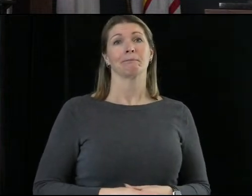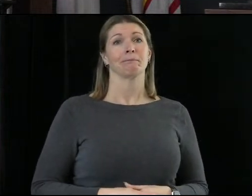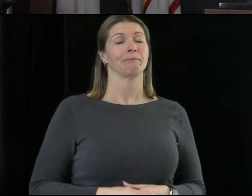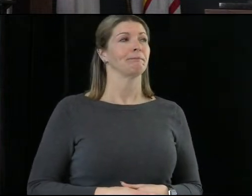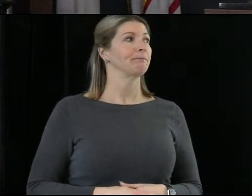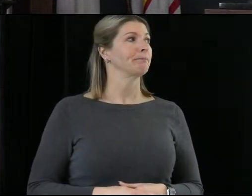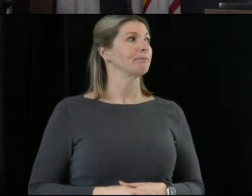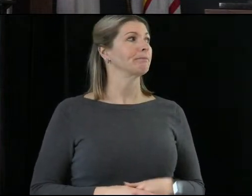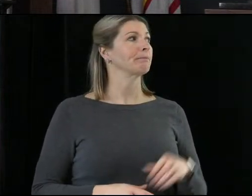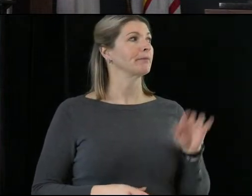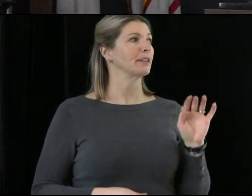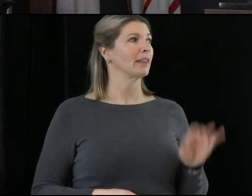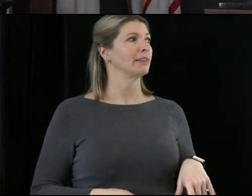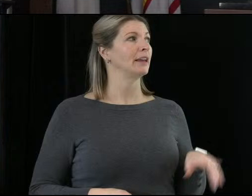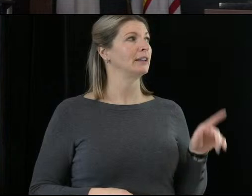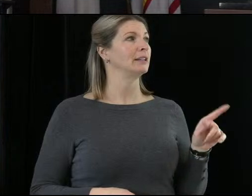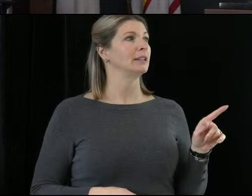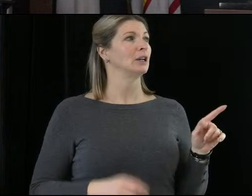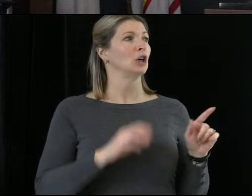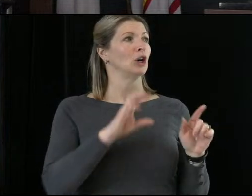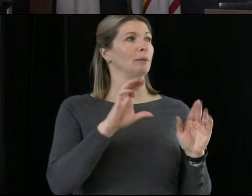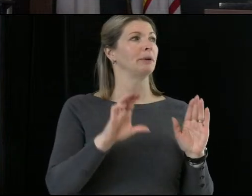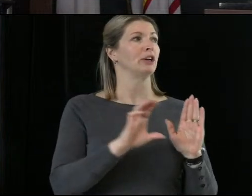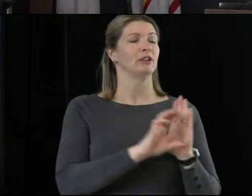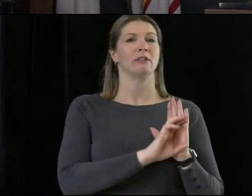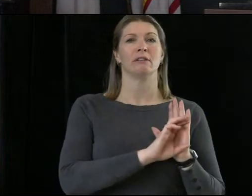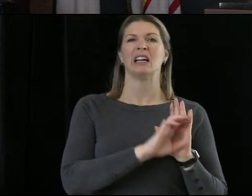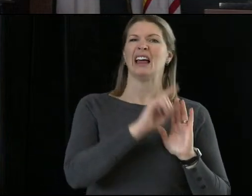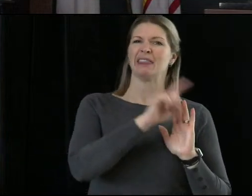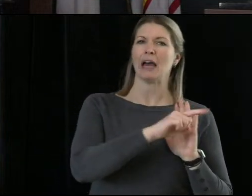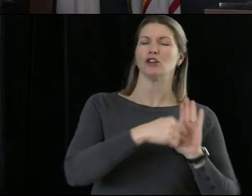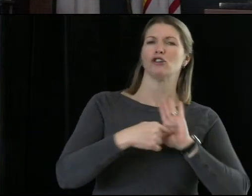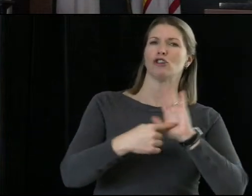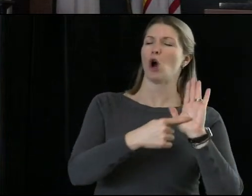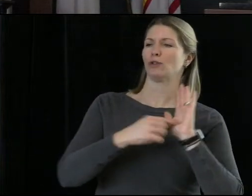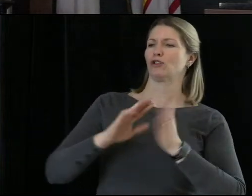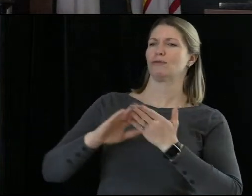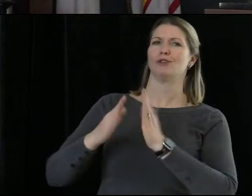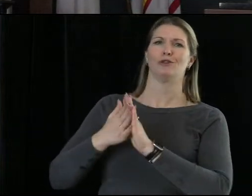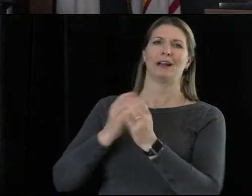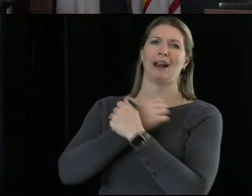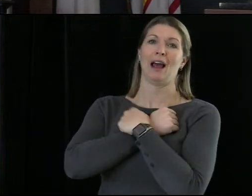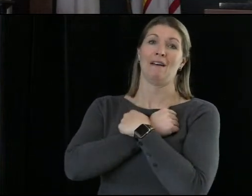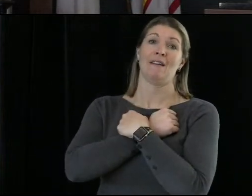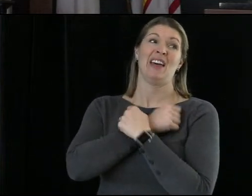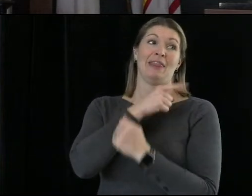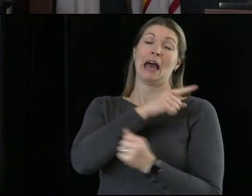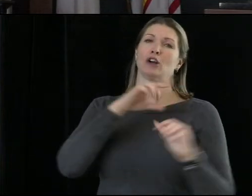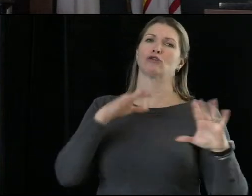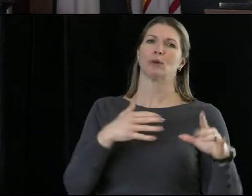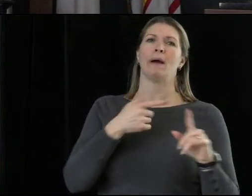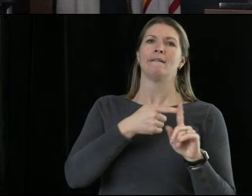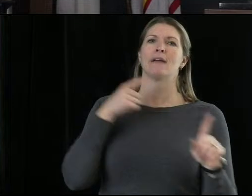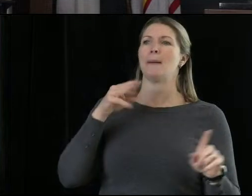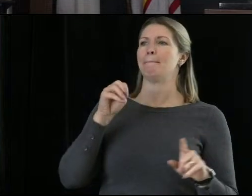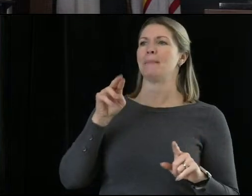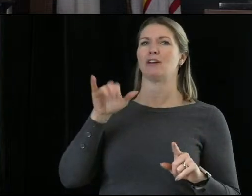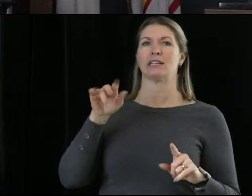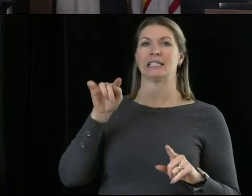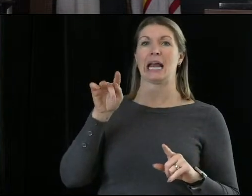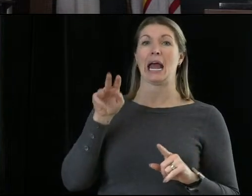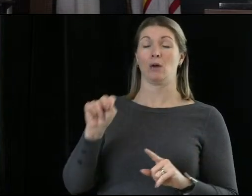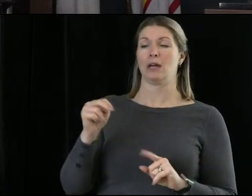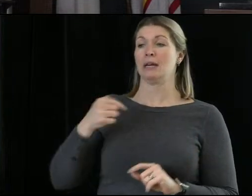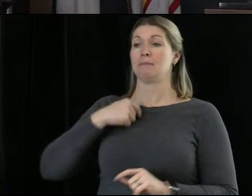This picture here is about the love of community. So this group is from Marystown. My sisters and I grew up in the community